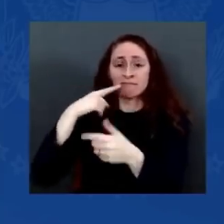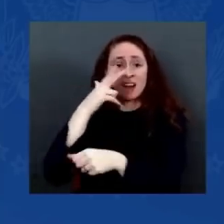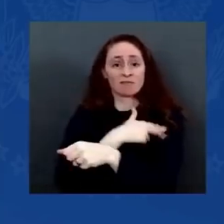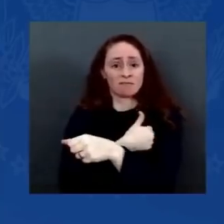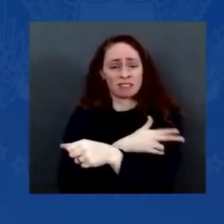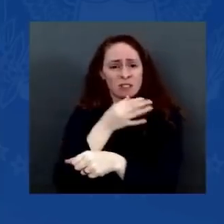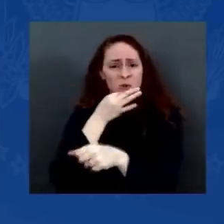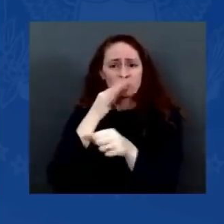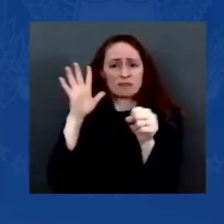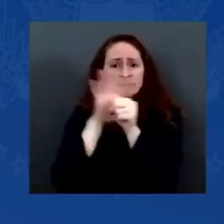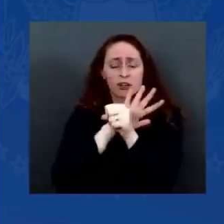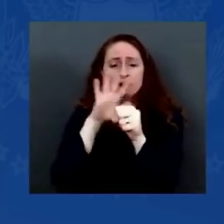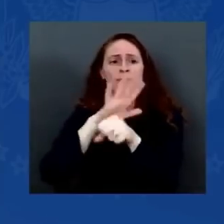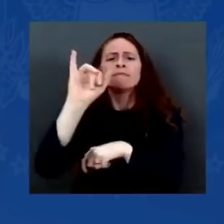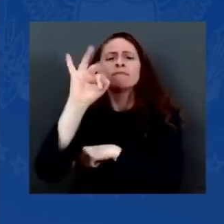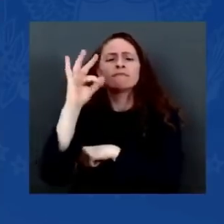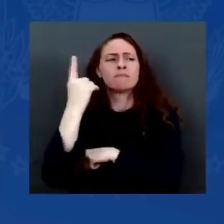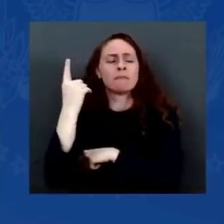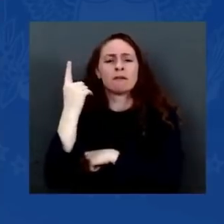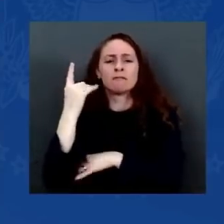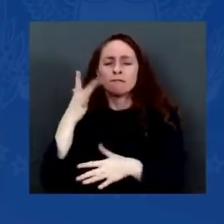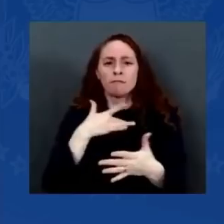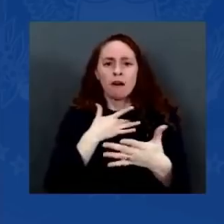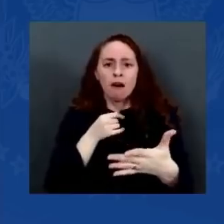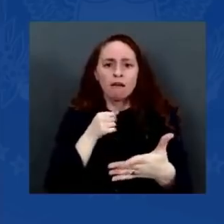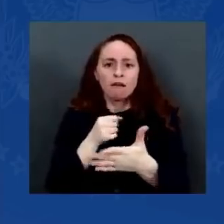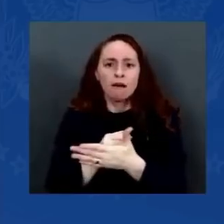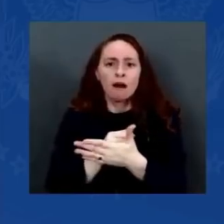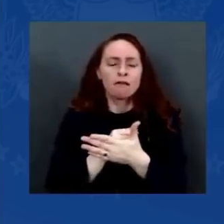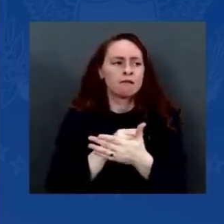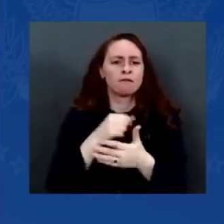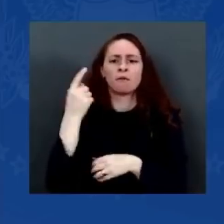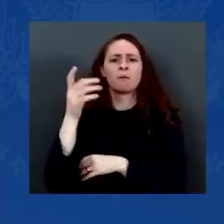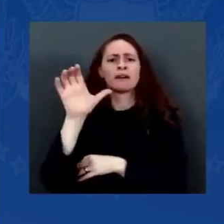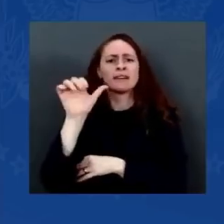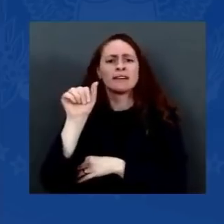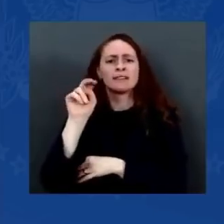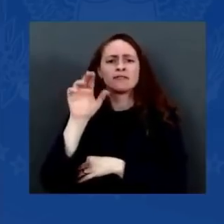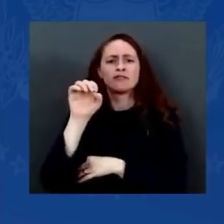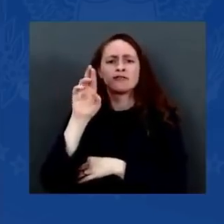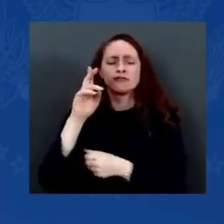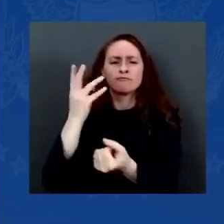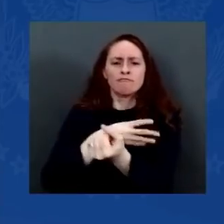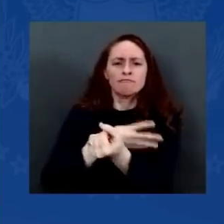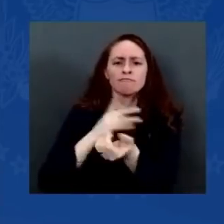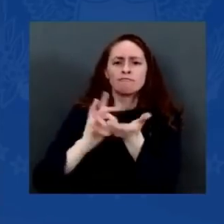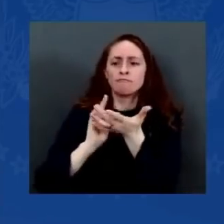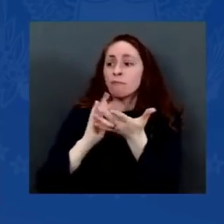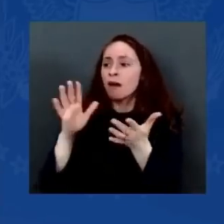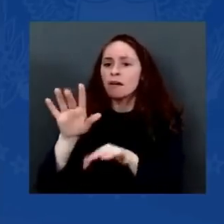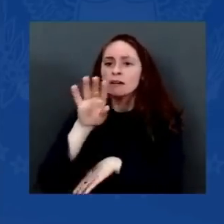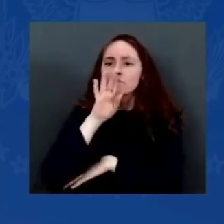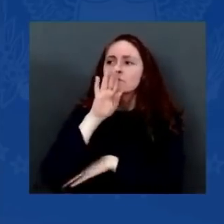that life-saving care they need in the hospital. Look, let me give it to you straight again. Omicron is serious,